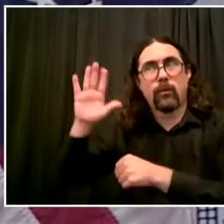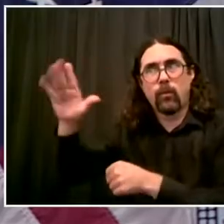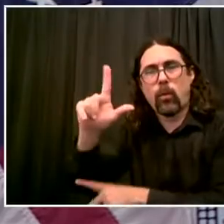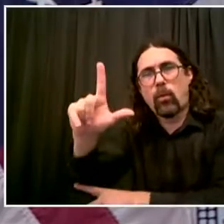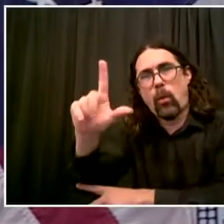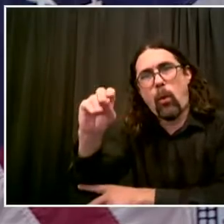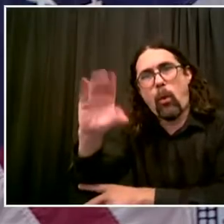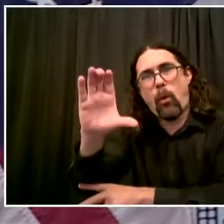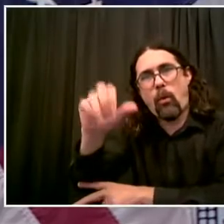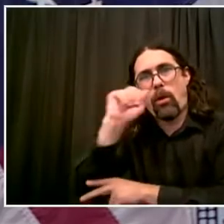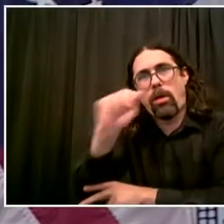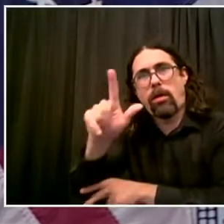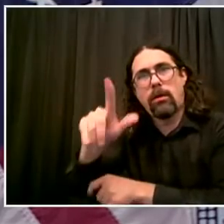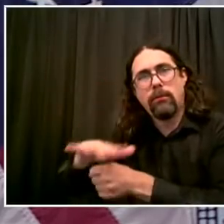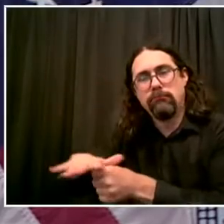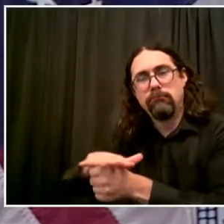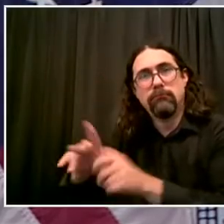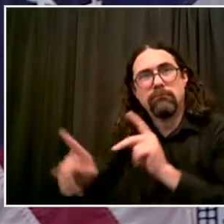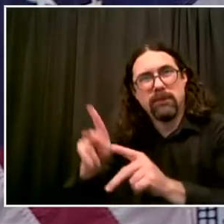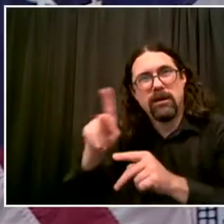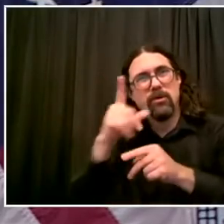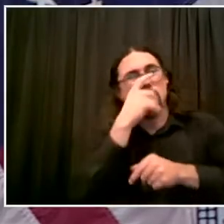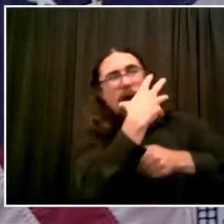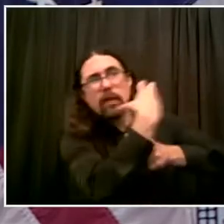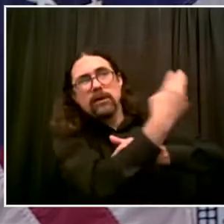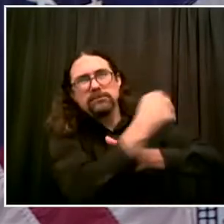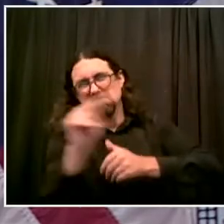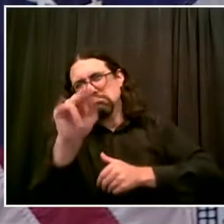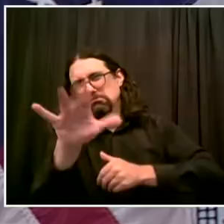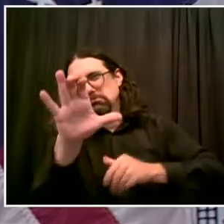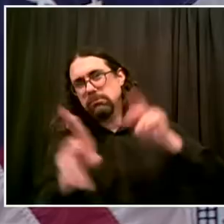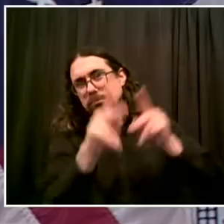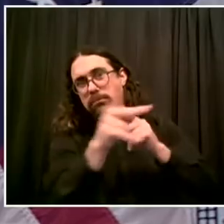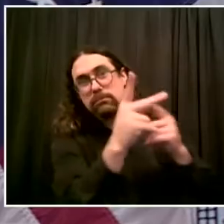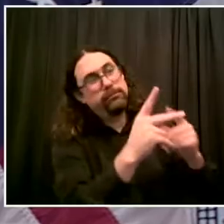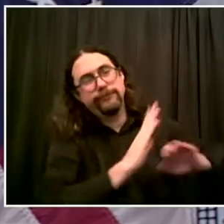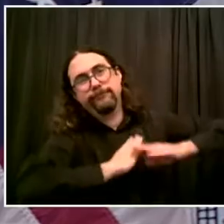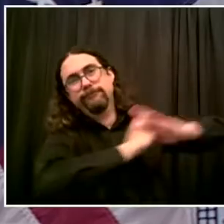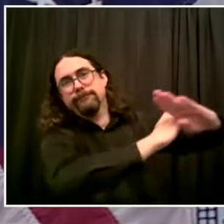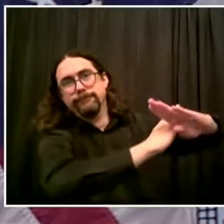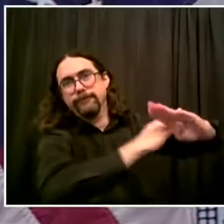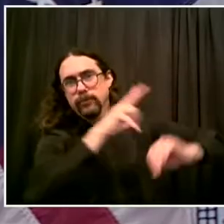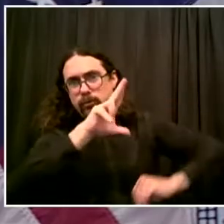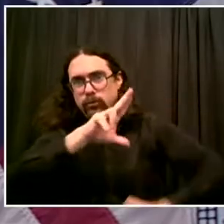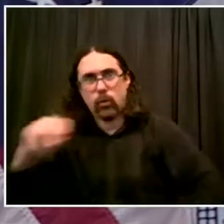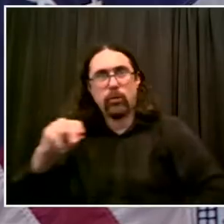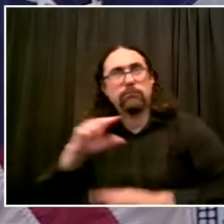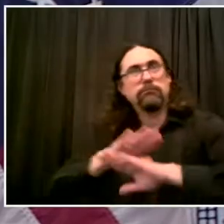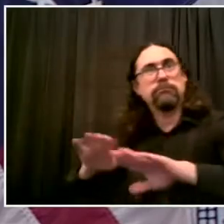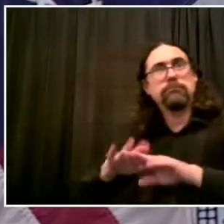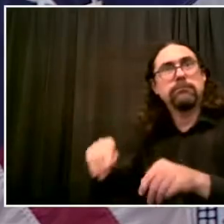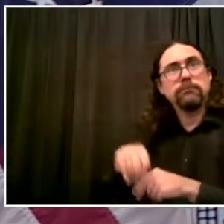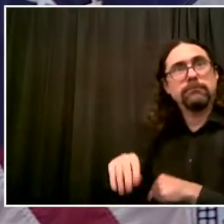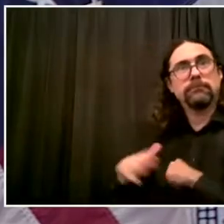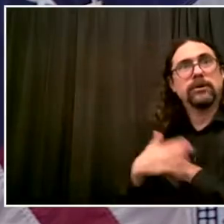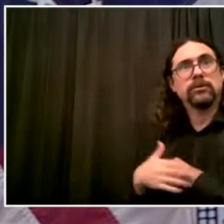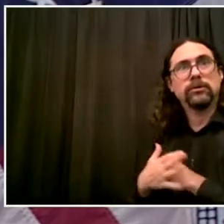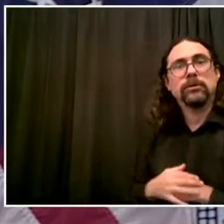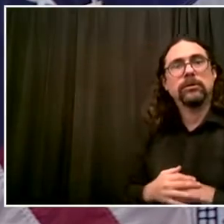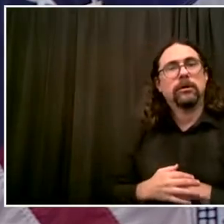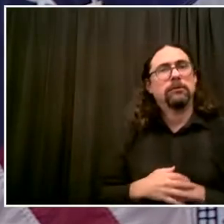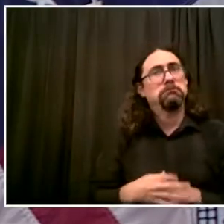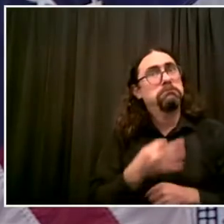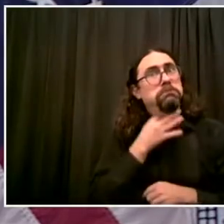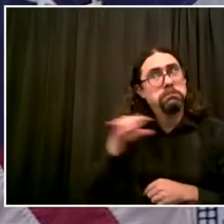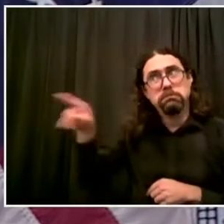understand they're dealing with a lot of challenges of their own and obviously restrictions on space. I respect the decisions they made,